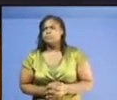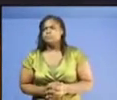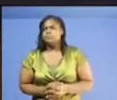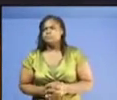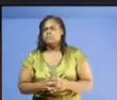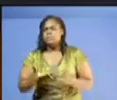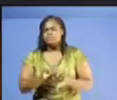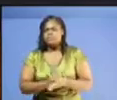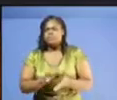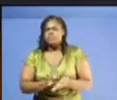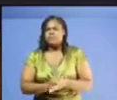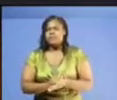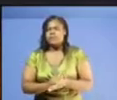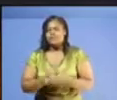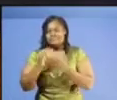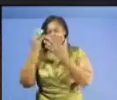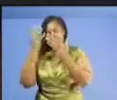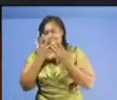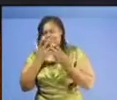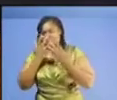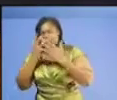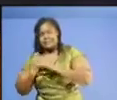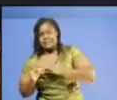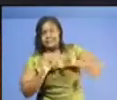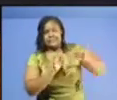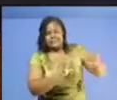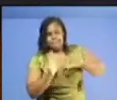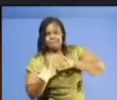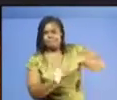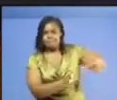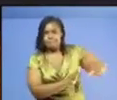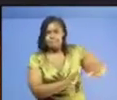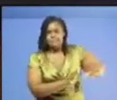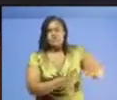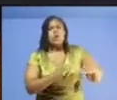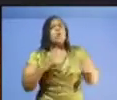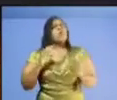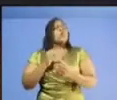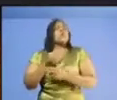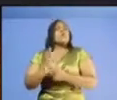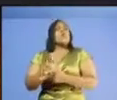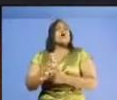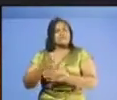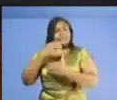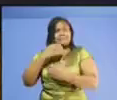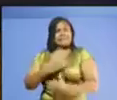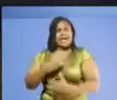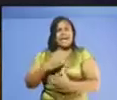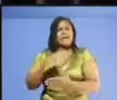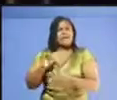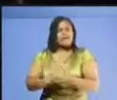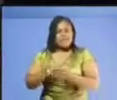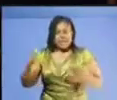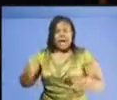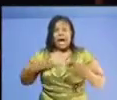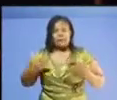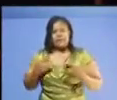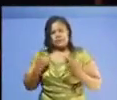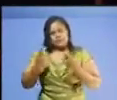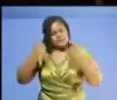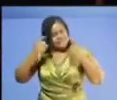that your sorrows are left behind? Or is it a desire that the happiness you